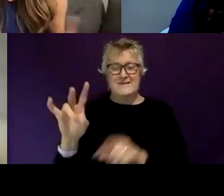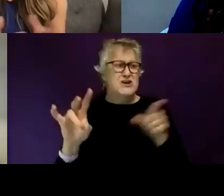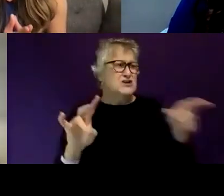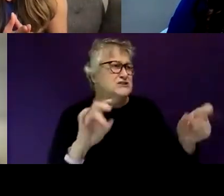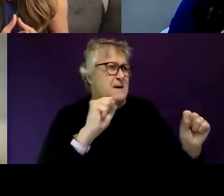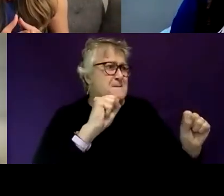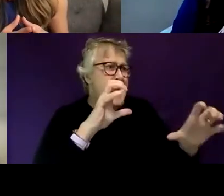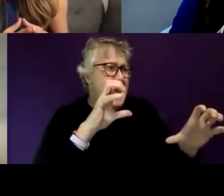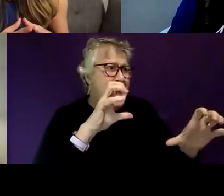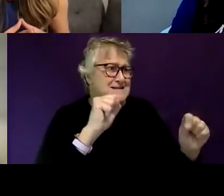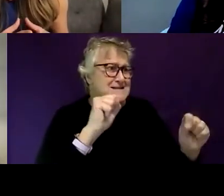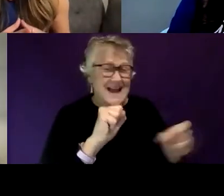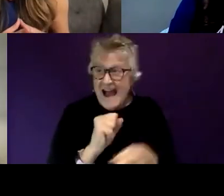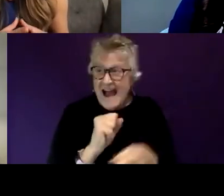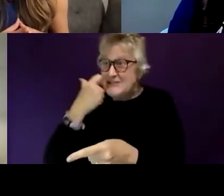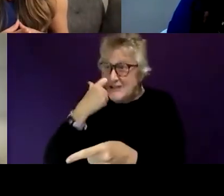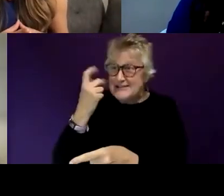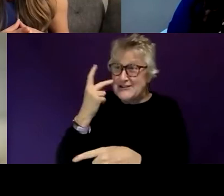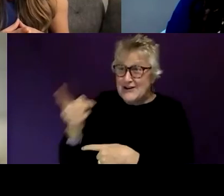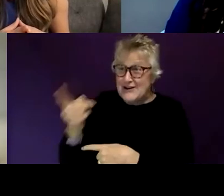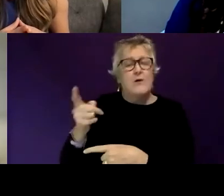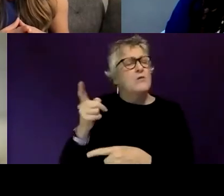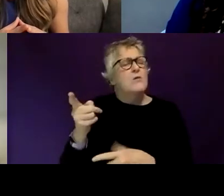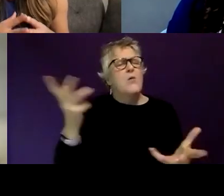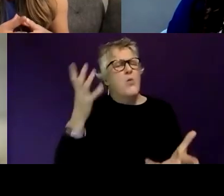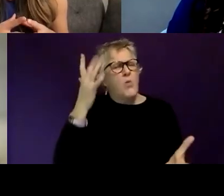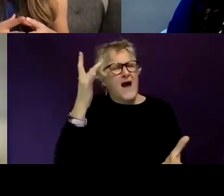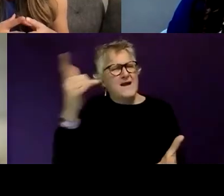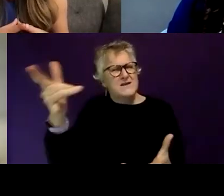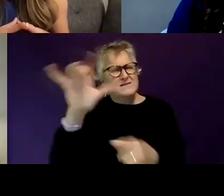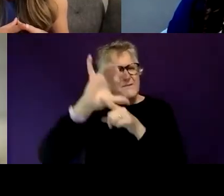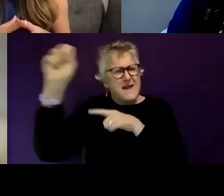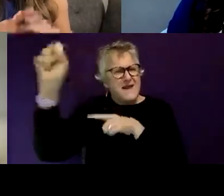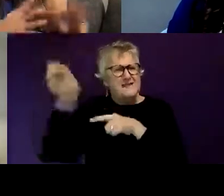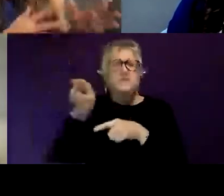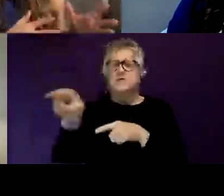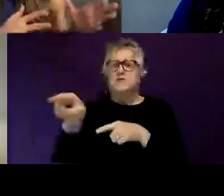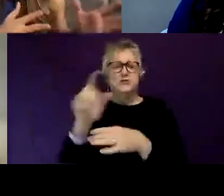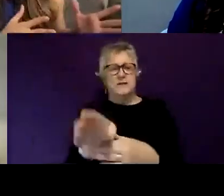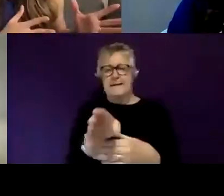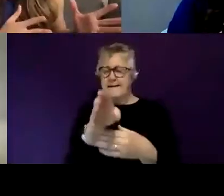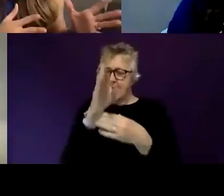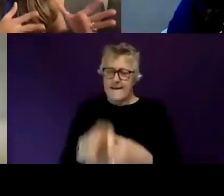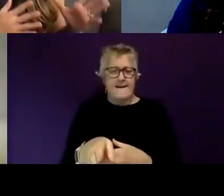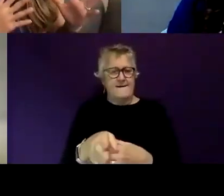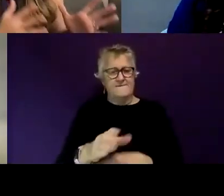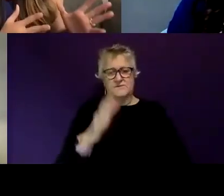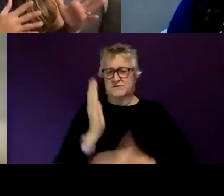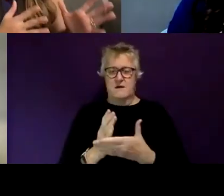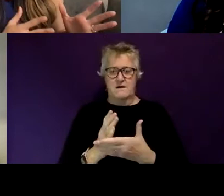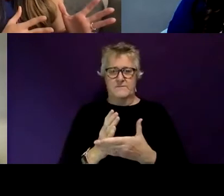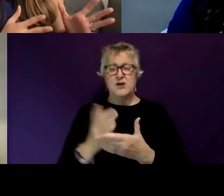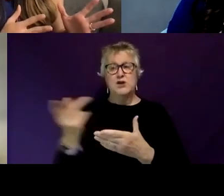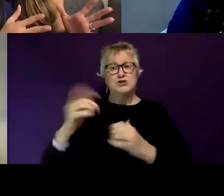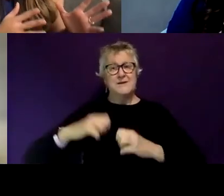her, and what's amazing about Tita Jocelyn is that she never stopped. She founded PALAD with so